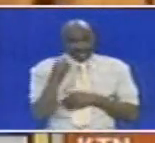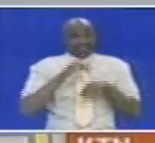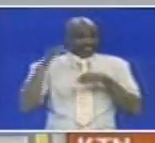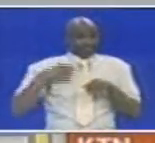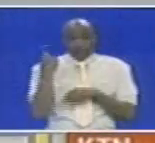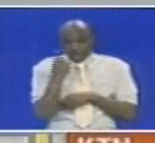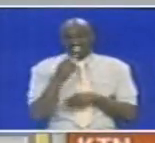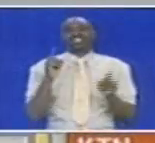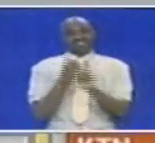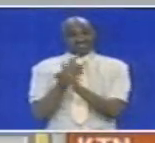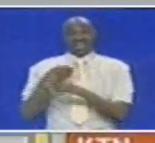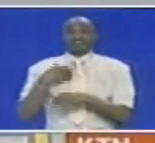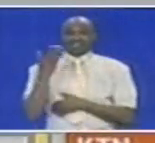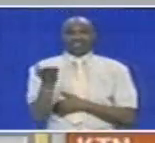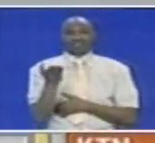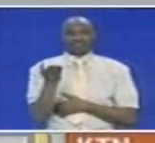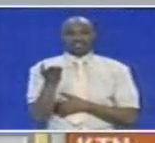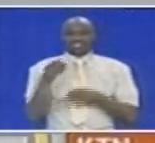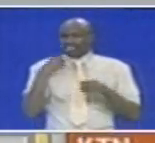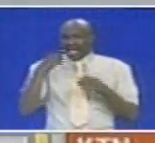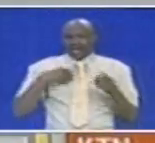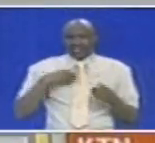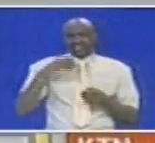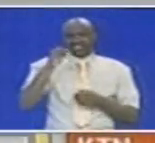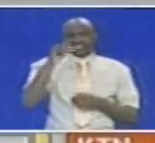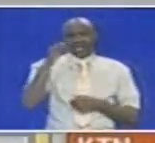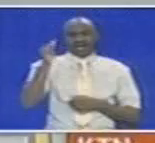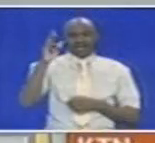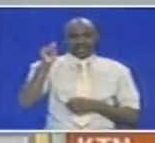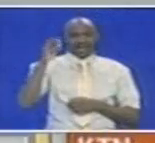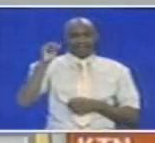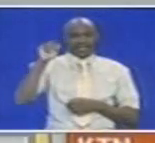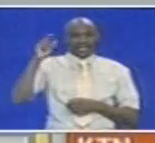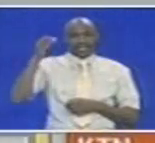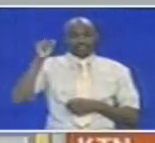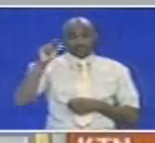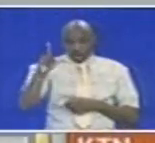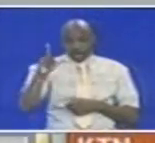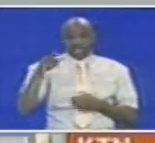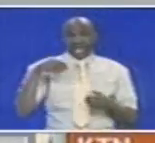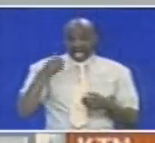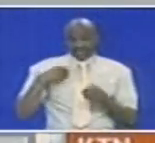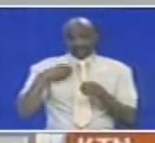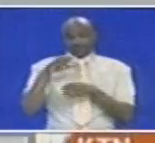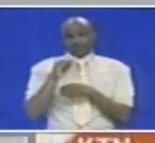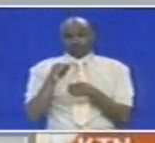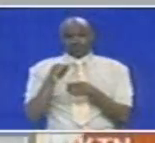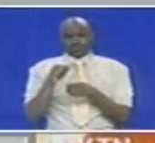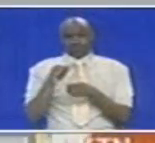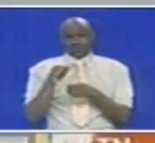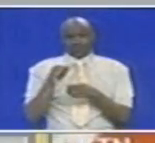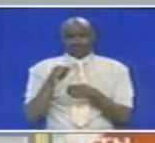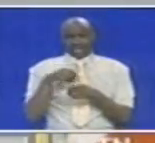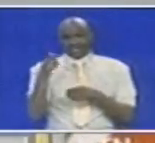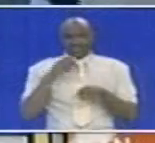hawa. This one they have been saying is called Sacramento. There's another one they have reported